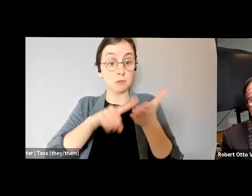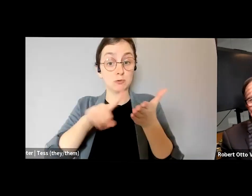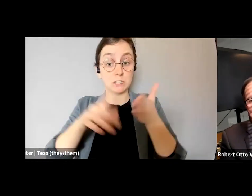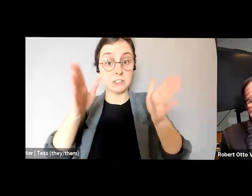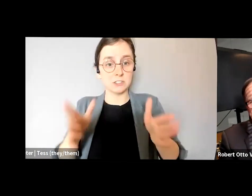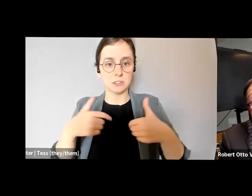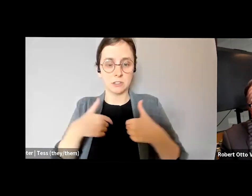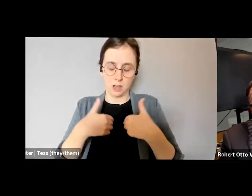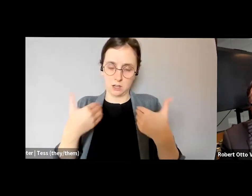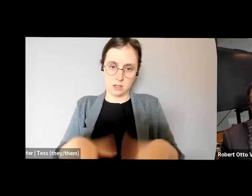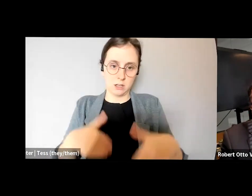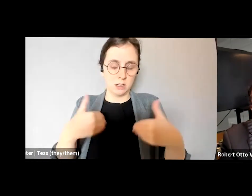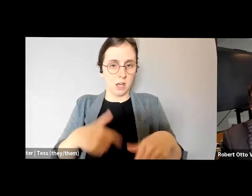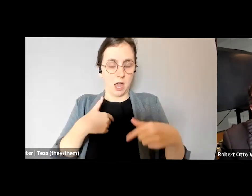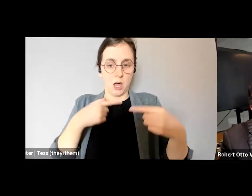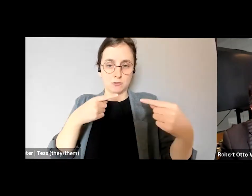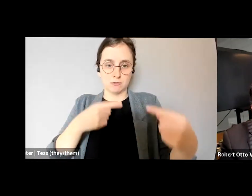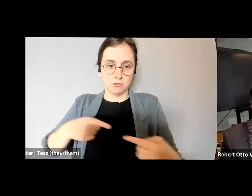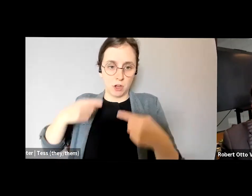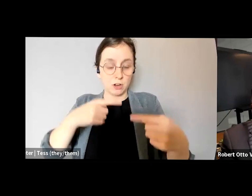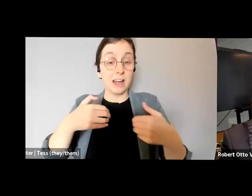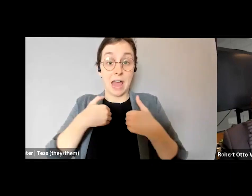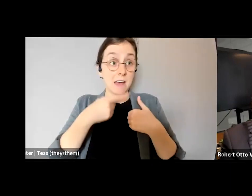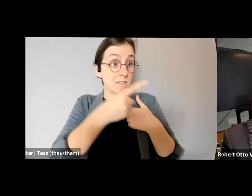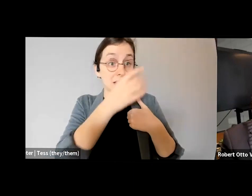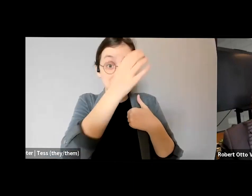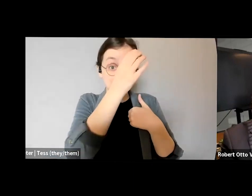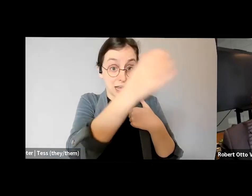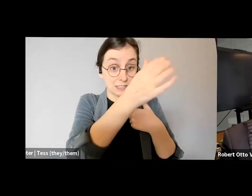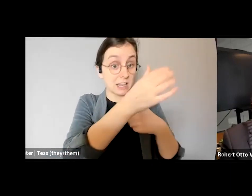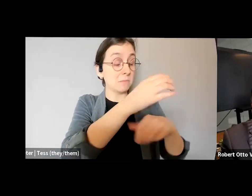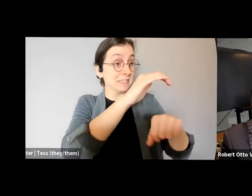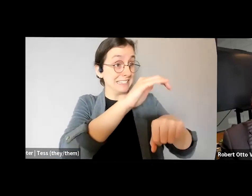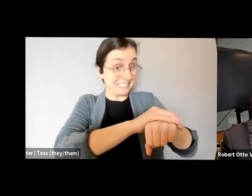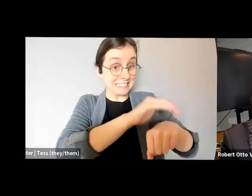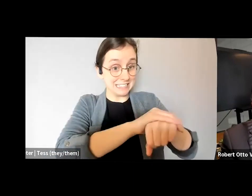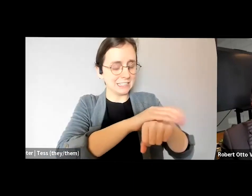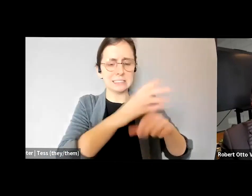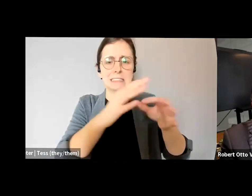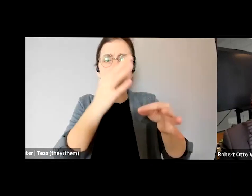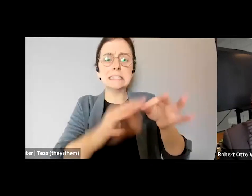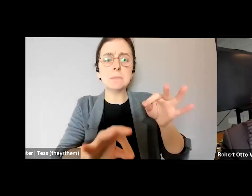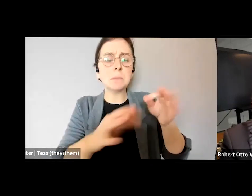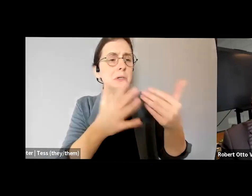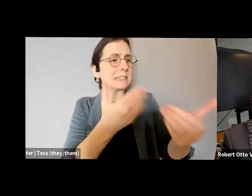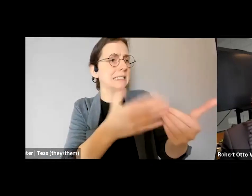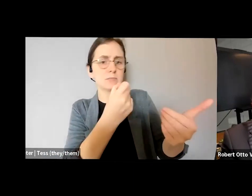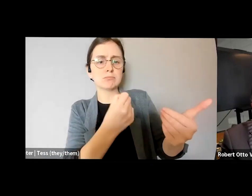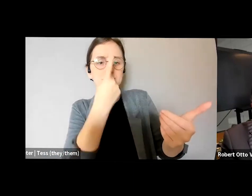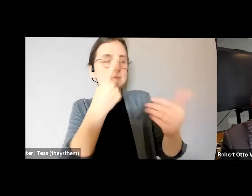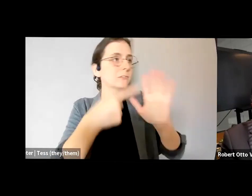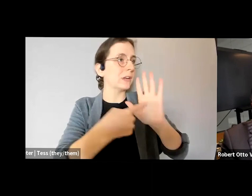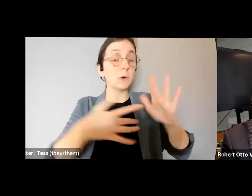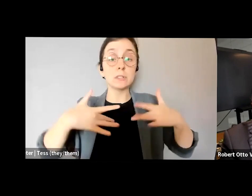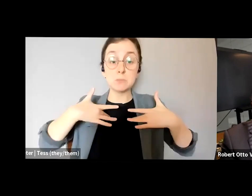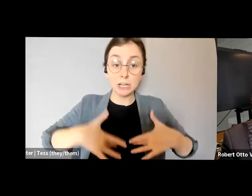time translating concepts that were developed in English, simple concepts to understand depression and